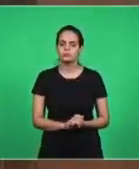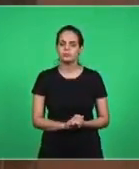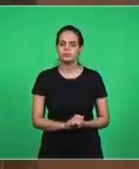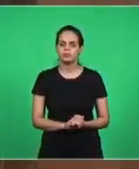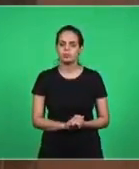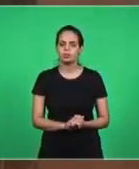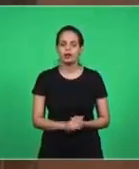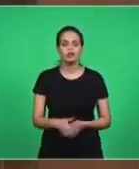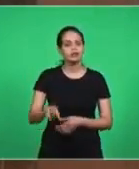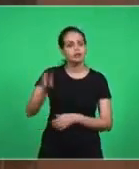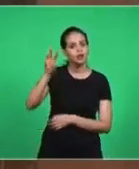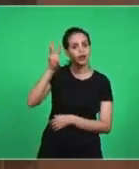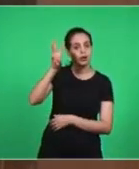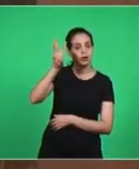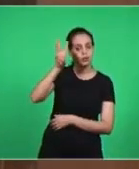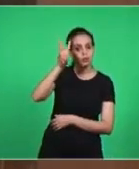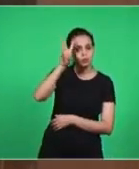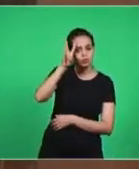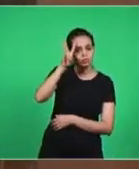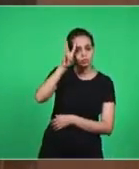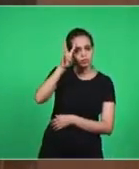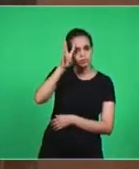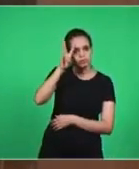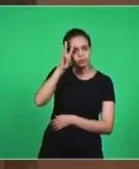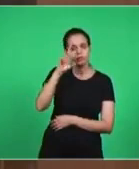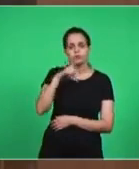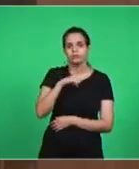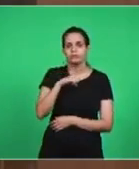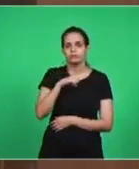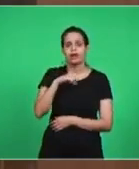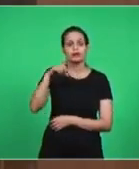here. This coming Wednesday,